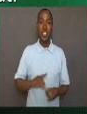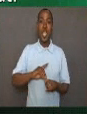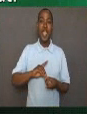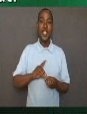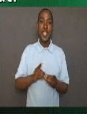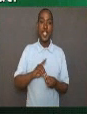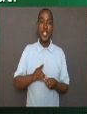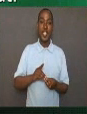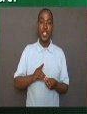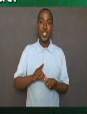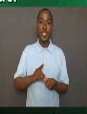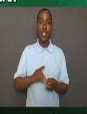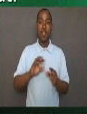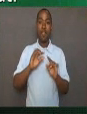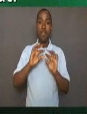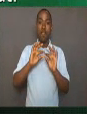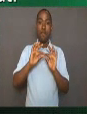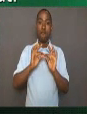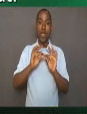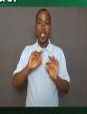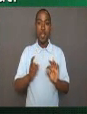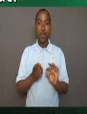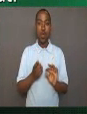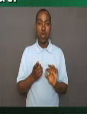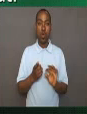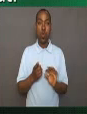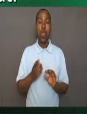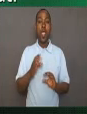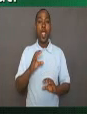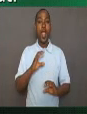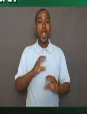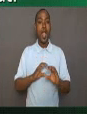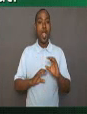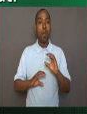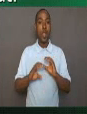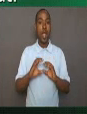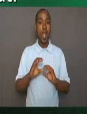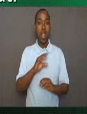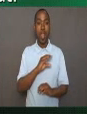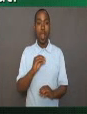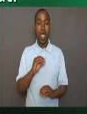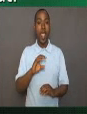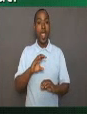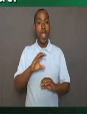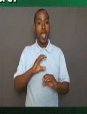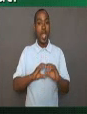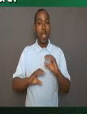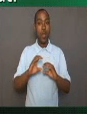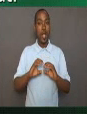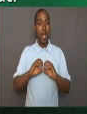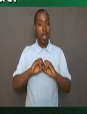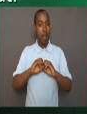Digestion is defined as the mechanical and chemical breakdown of